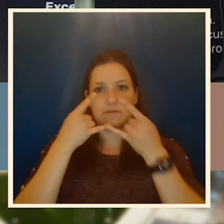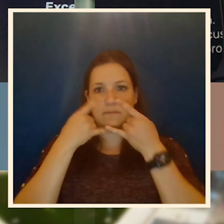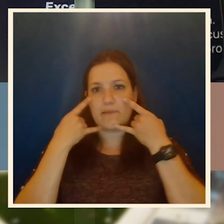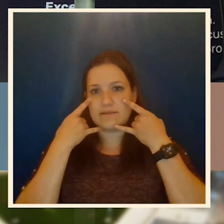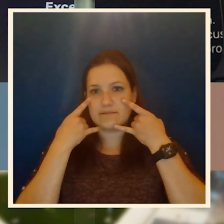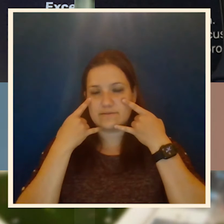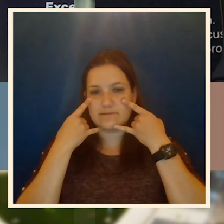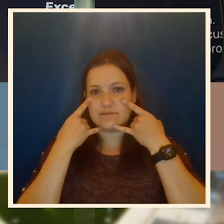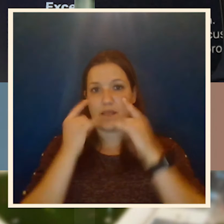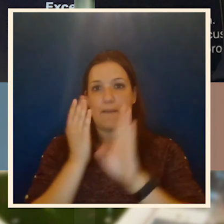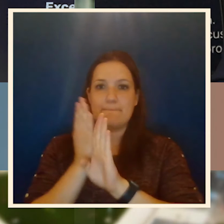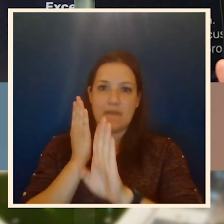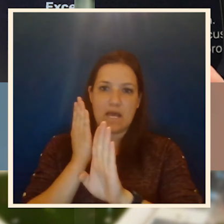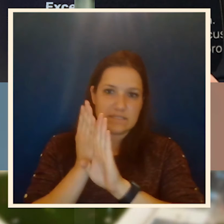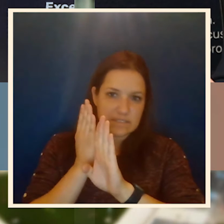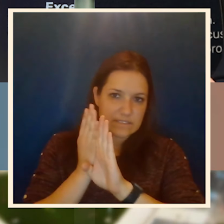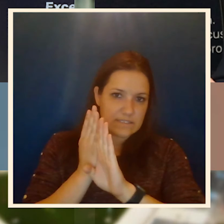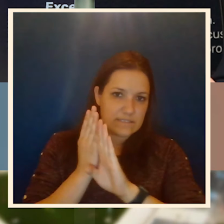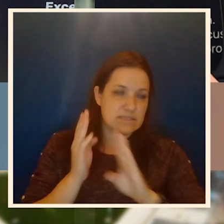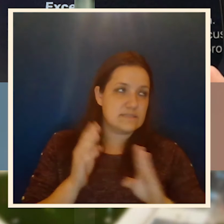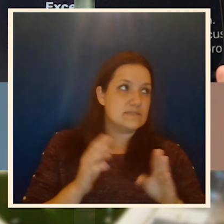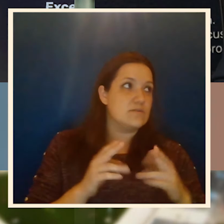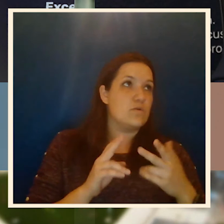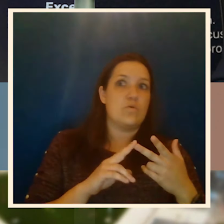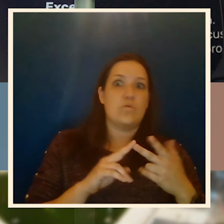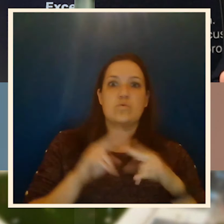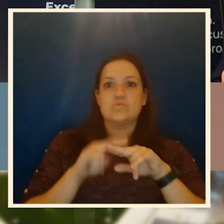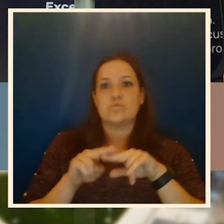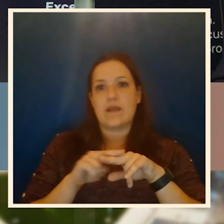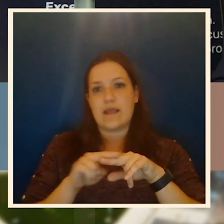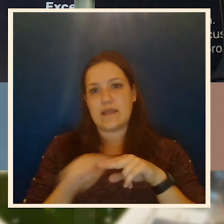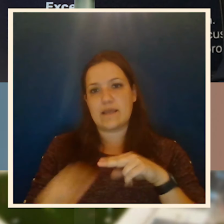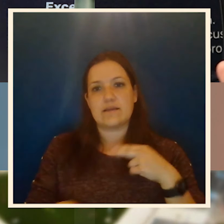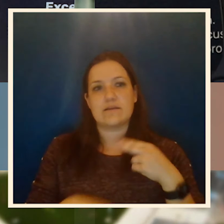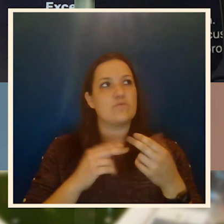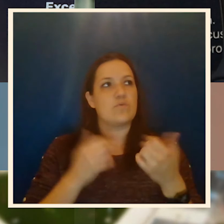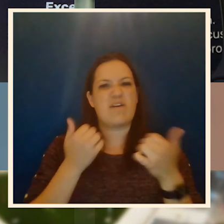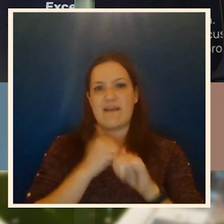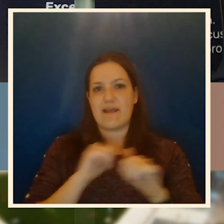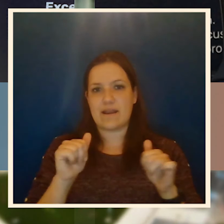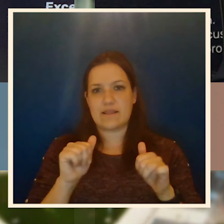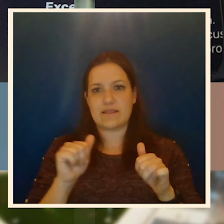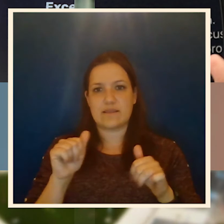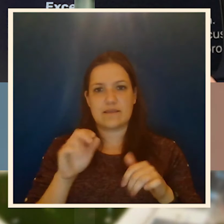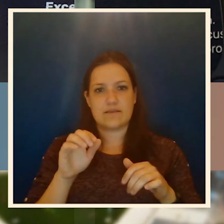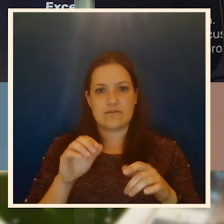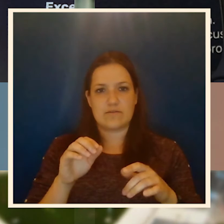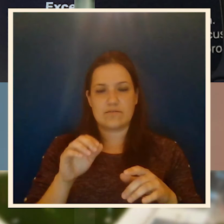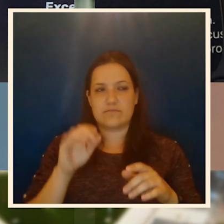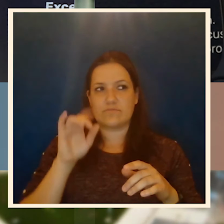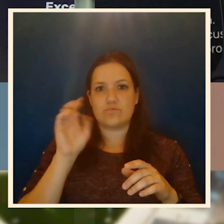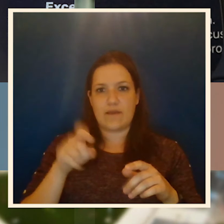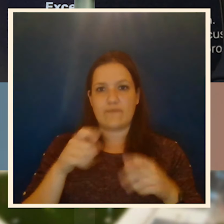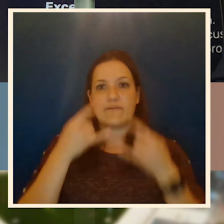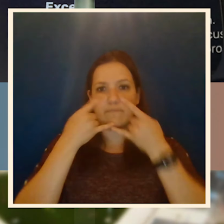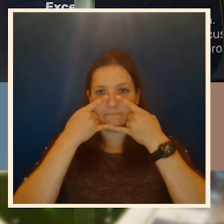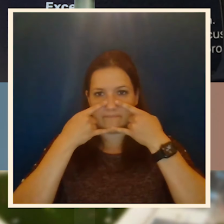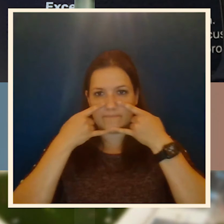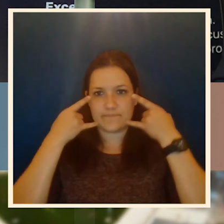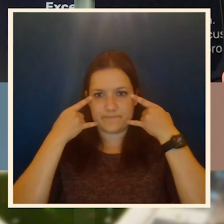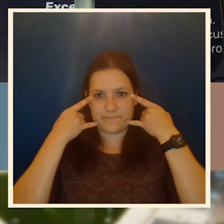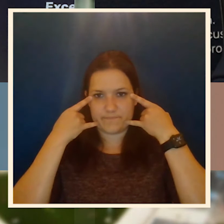an airplane, whether you're vaccinated or not, you still have to wear a mask. Traveling on a bus or a